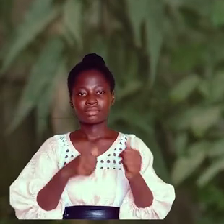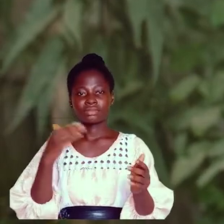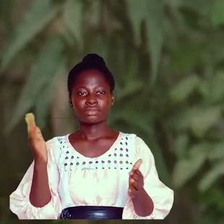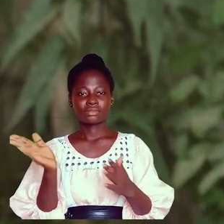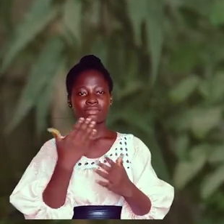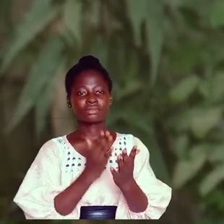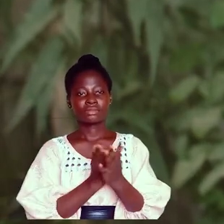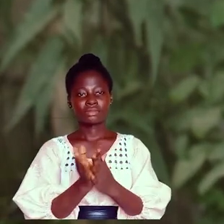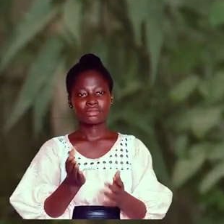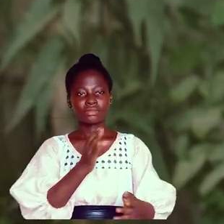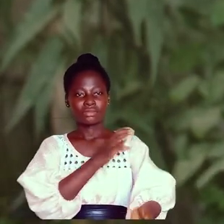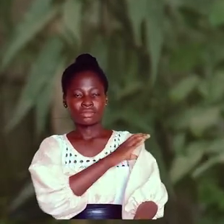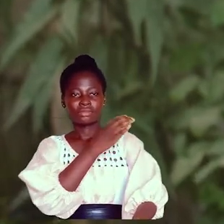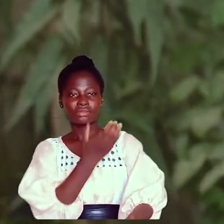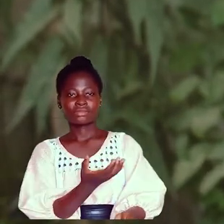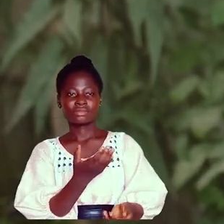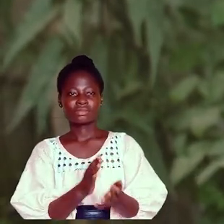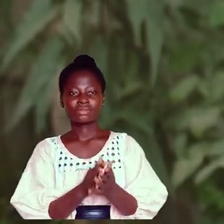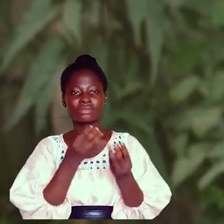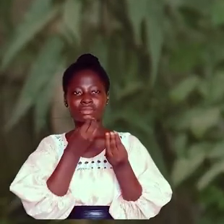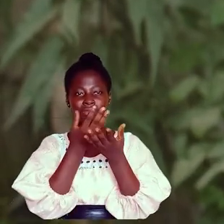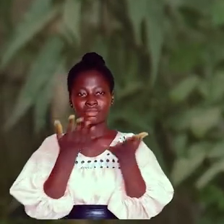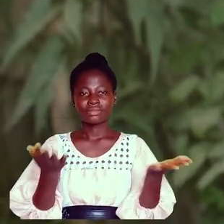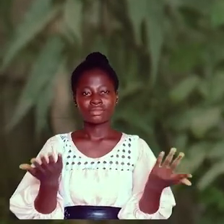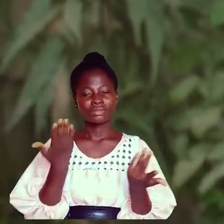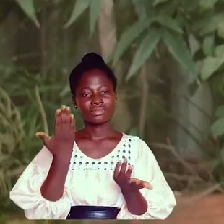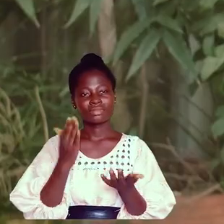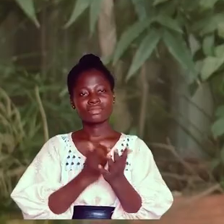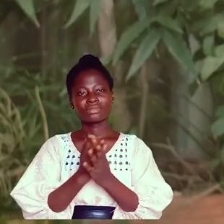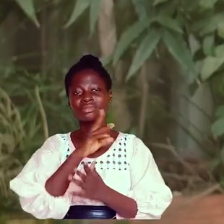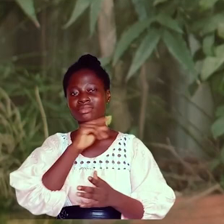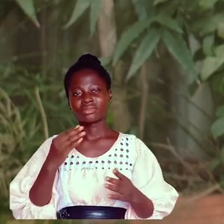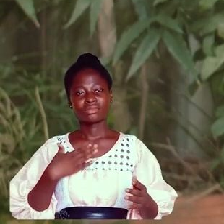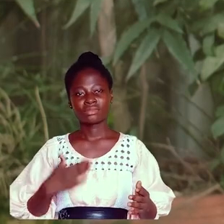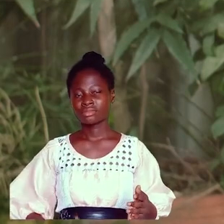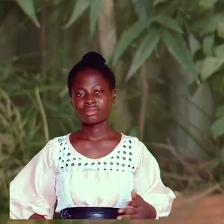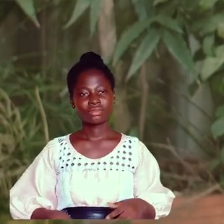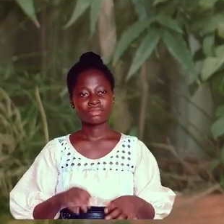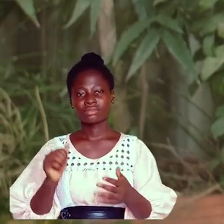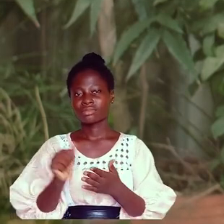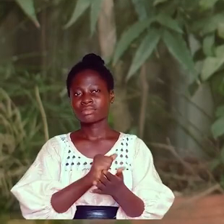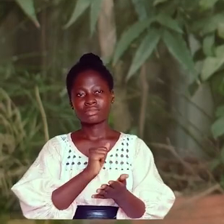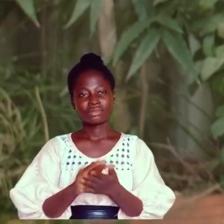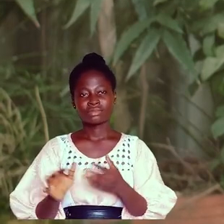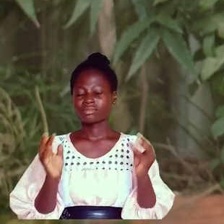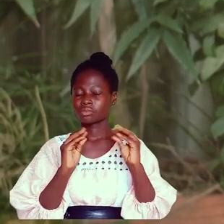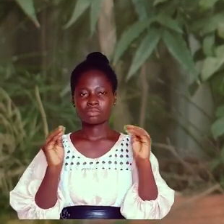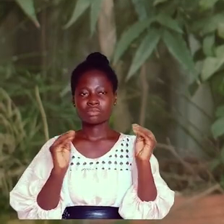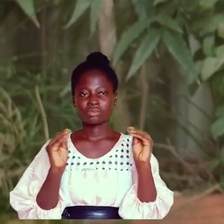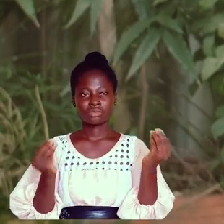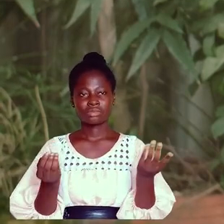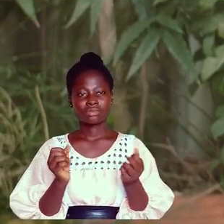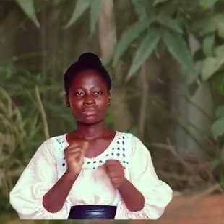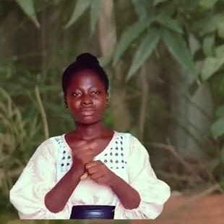their rights. When you empower someone and let them know their rights, nobody can infringe upon them. It's